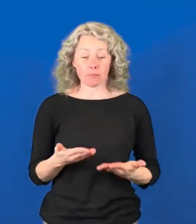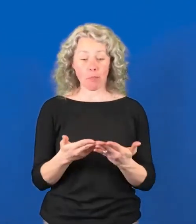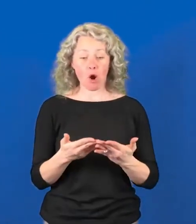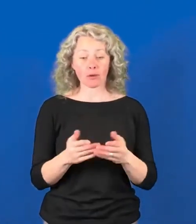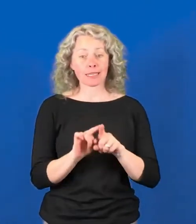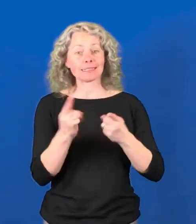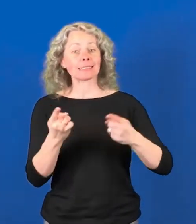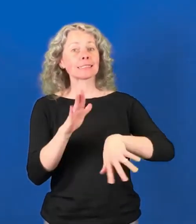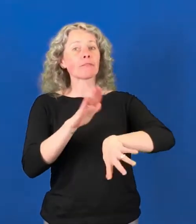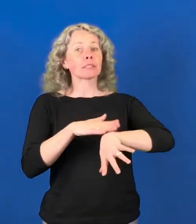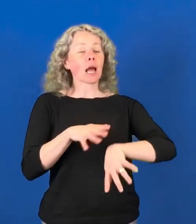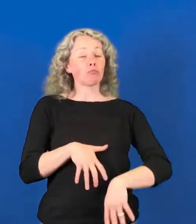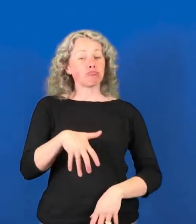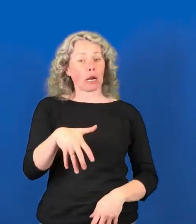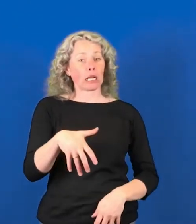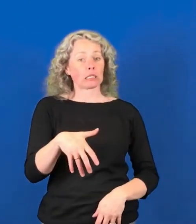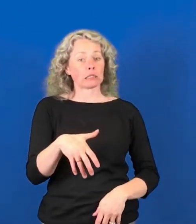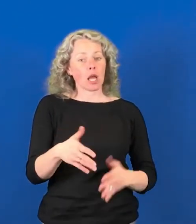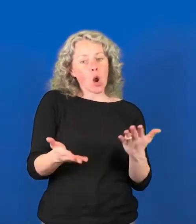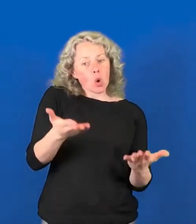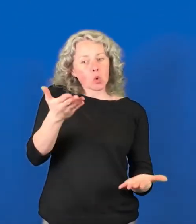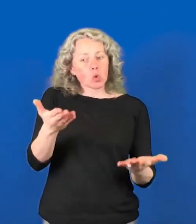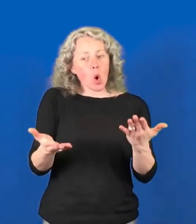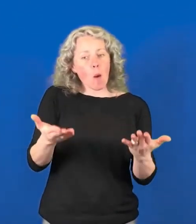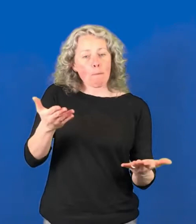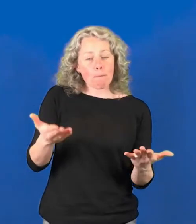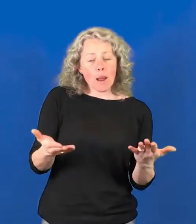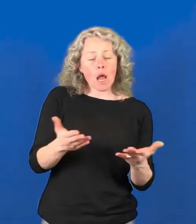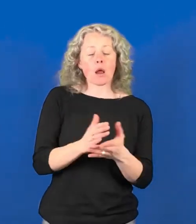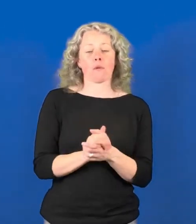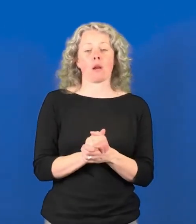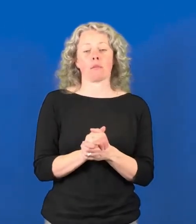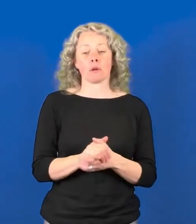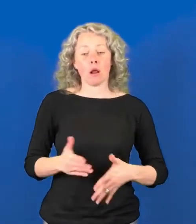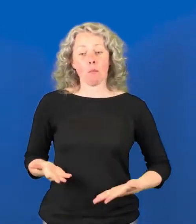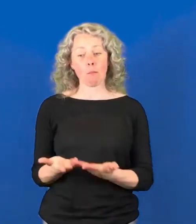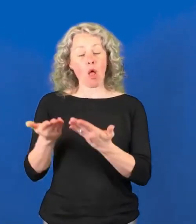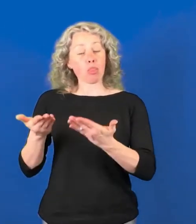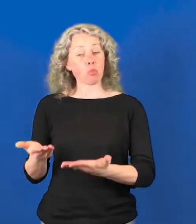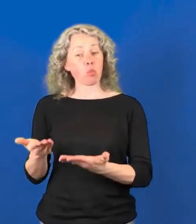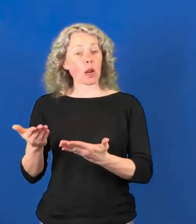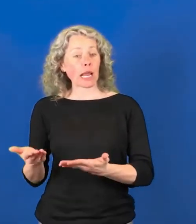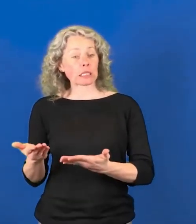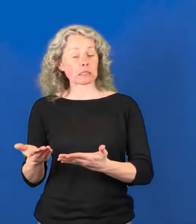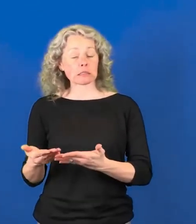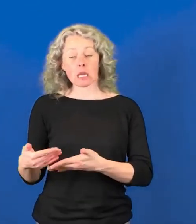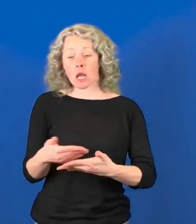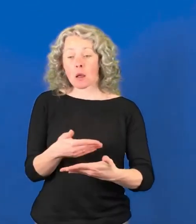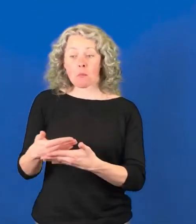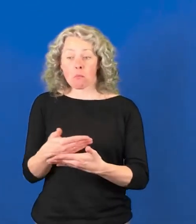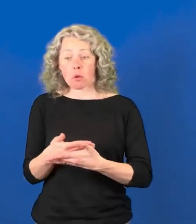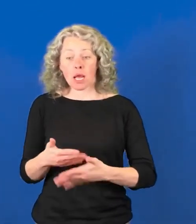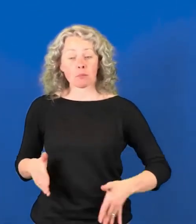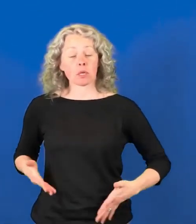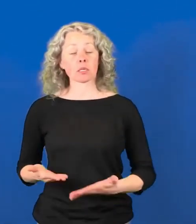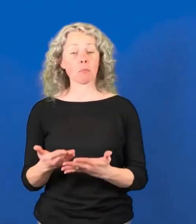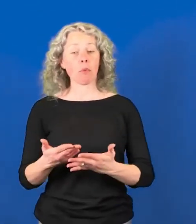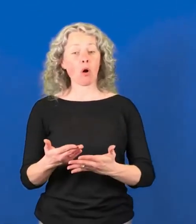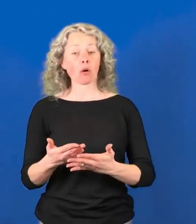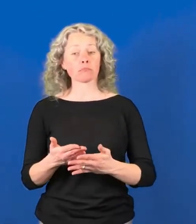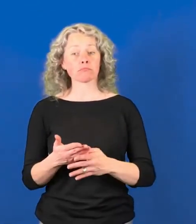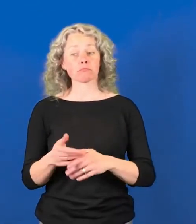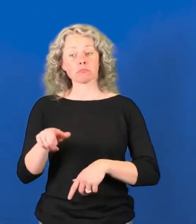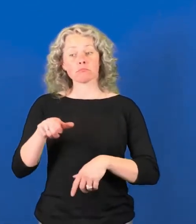babies who've been born at different gestations, comparing them to the birth weight of